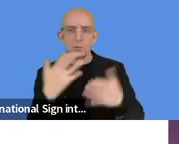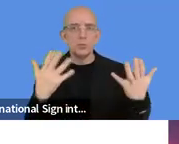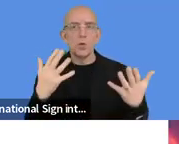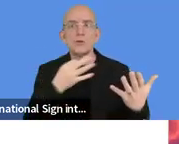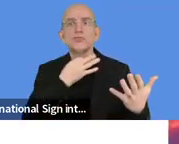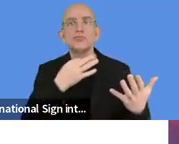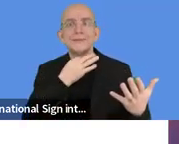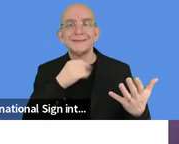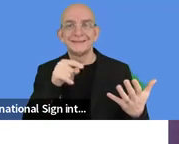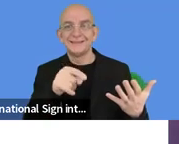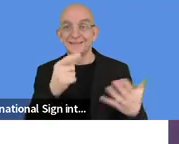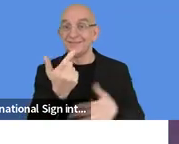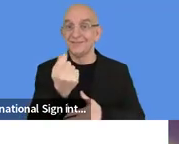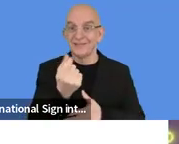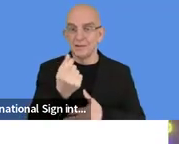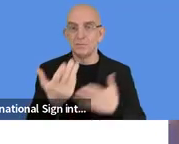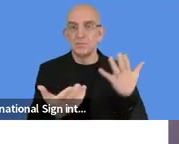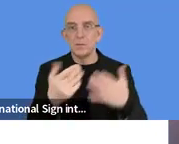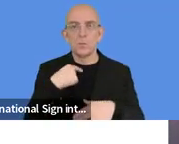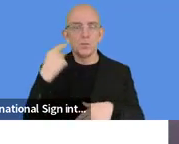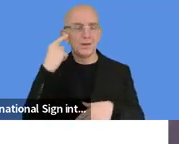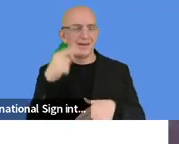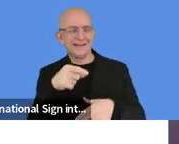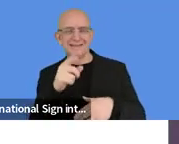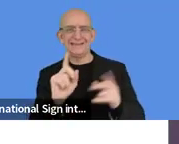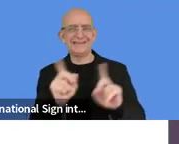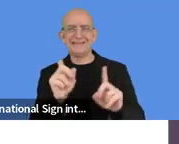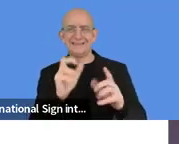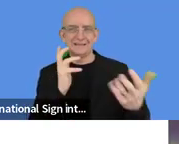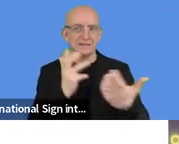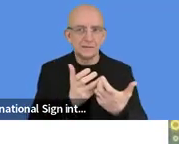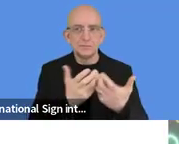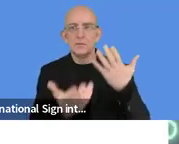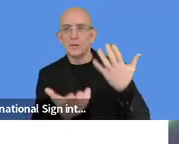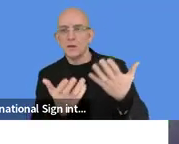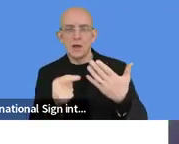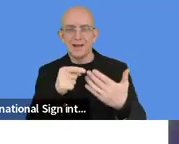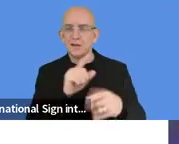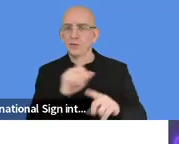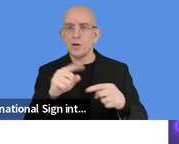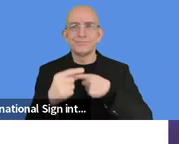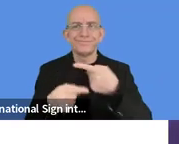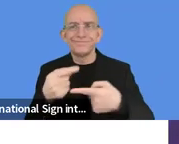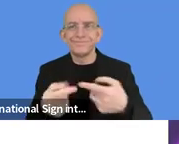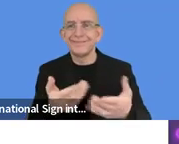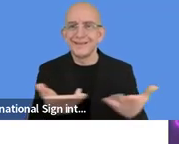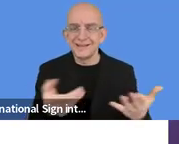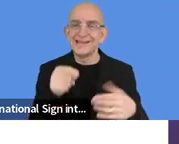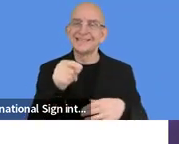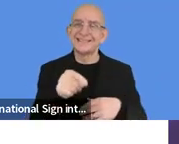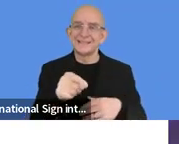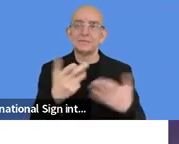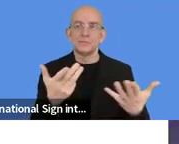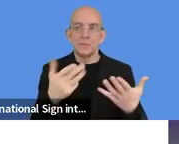initiative unsustainable. It'll help us maintain trust with our partners, our distributors, our customers, our clients, our